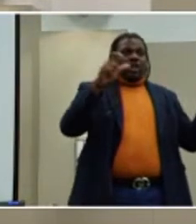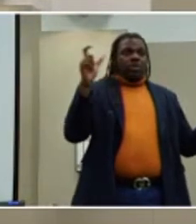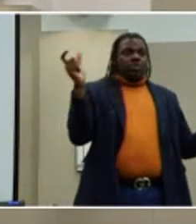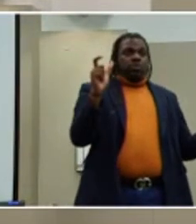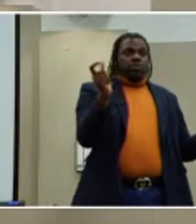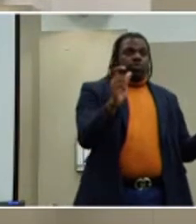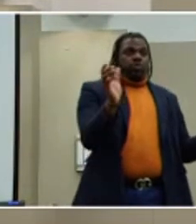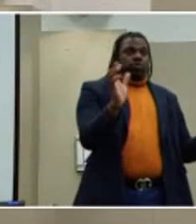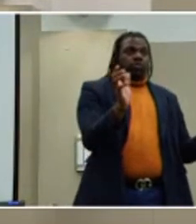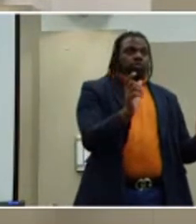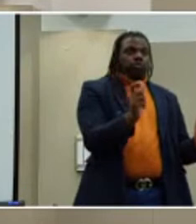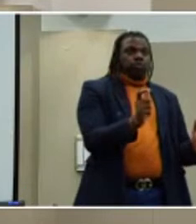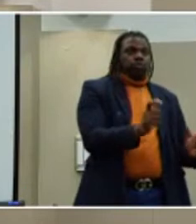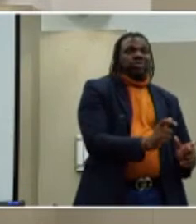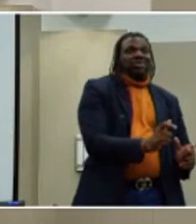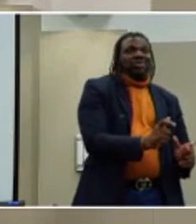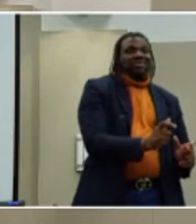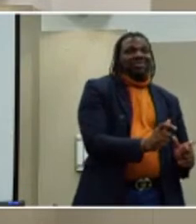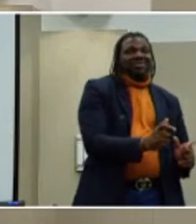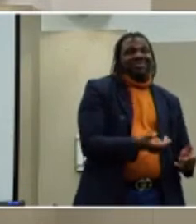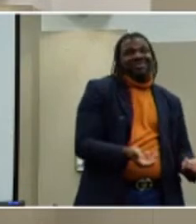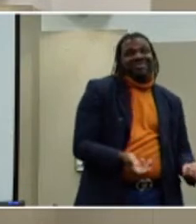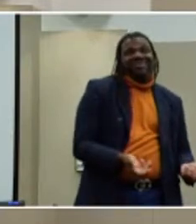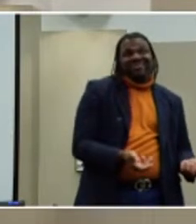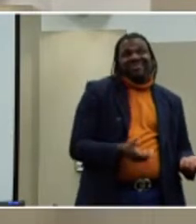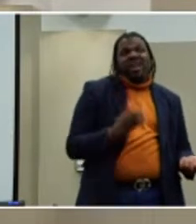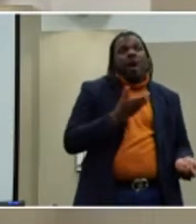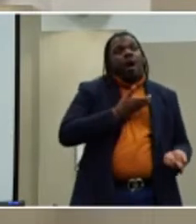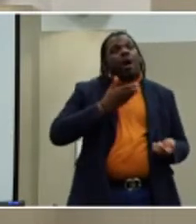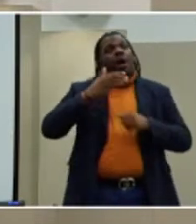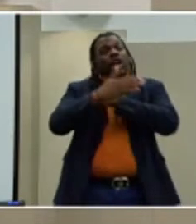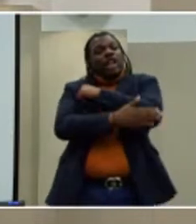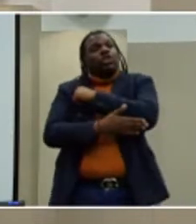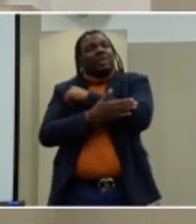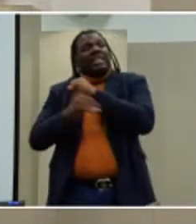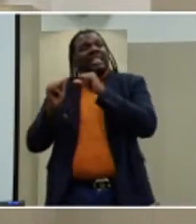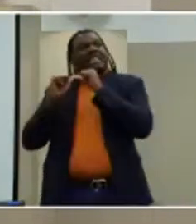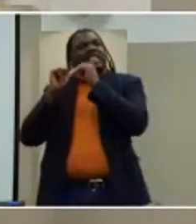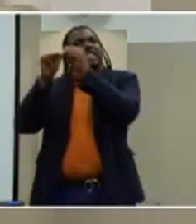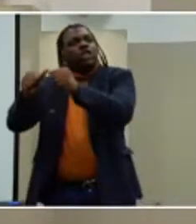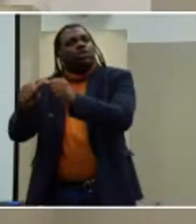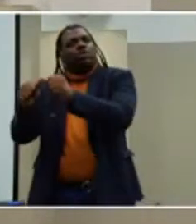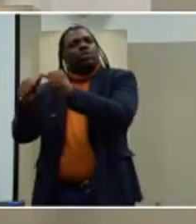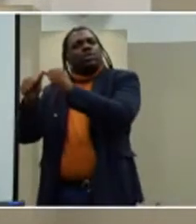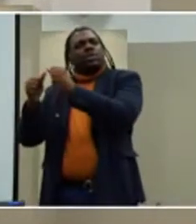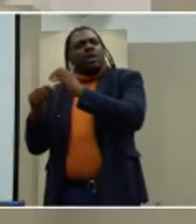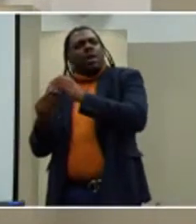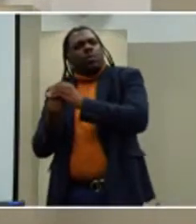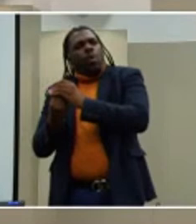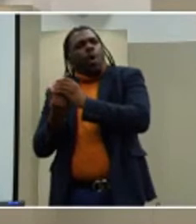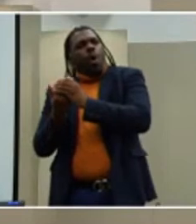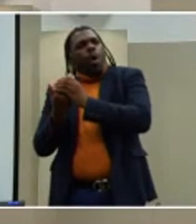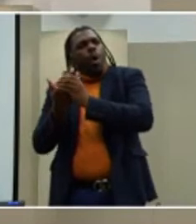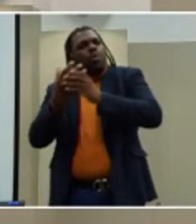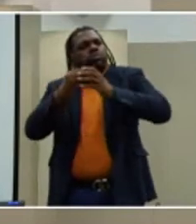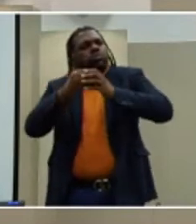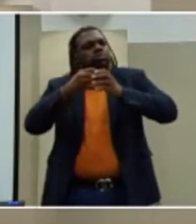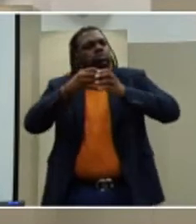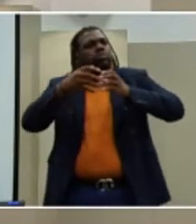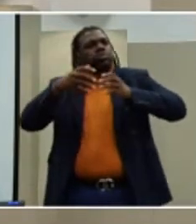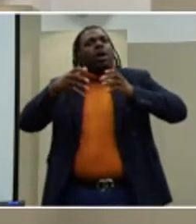100 years. As this country continues to age and more people